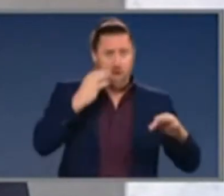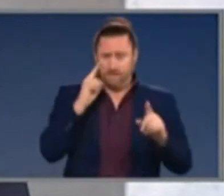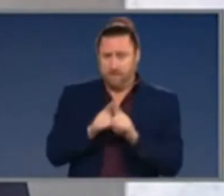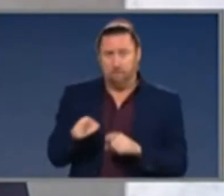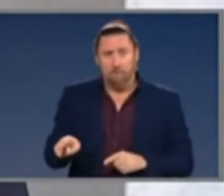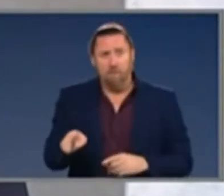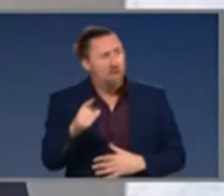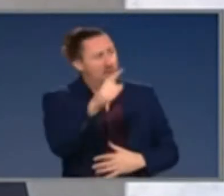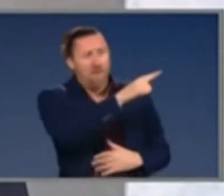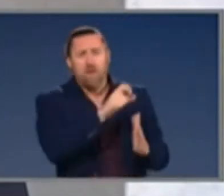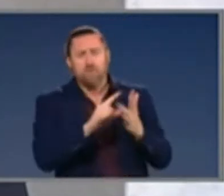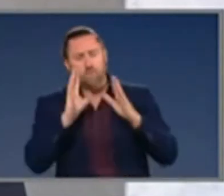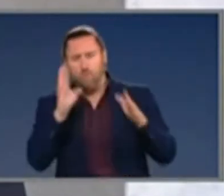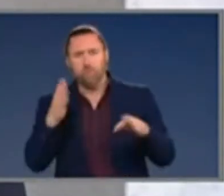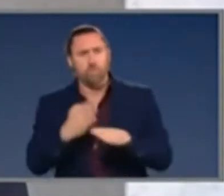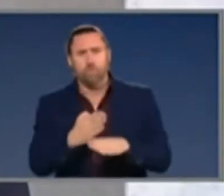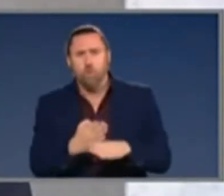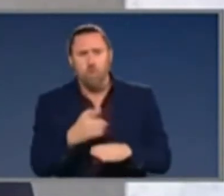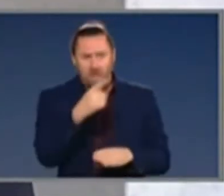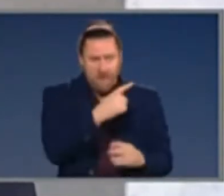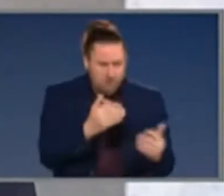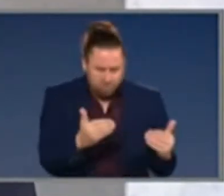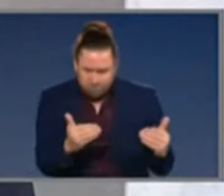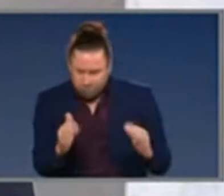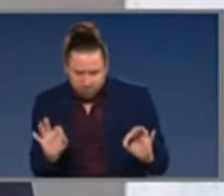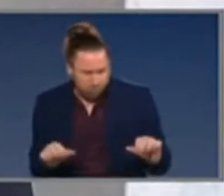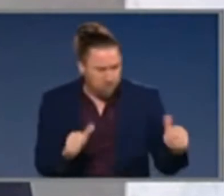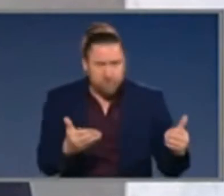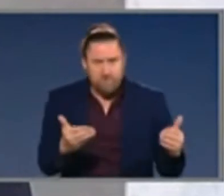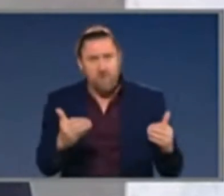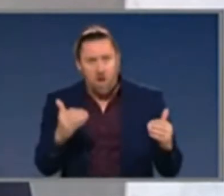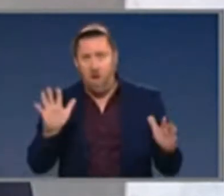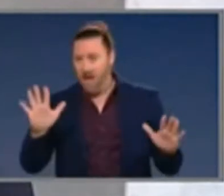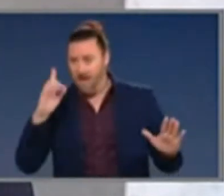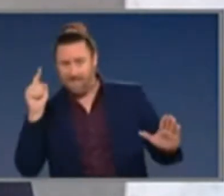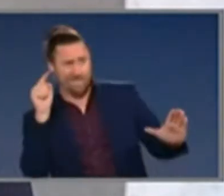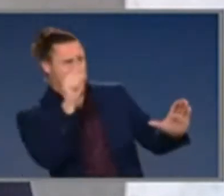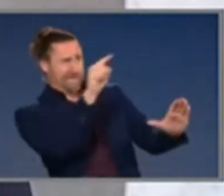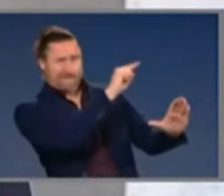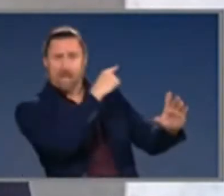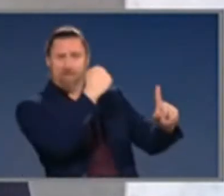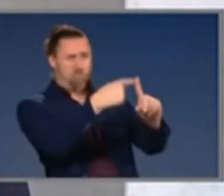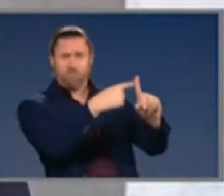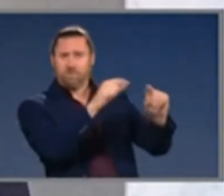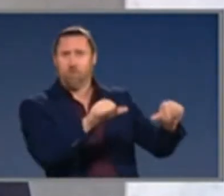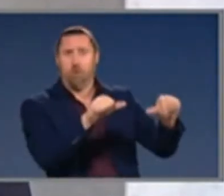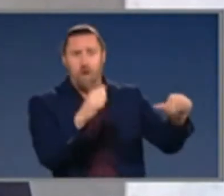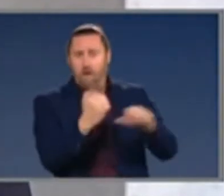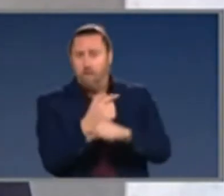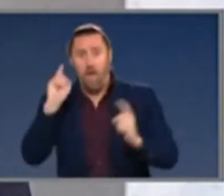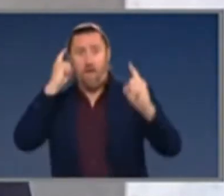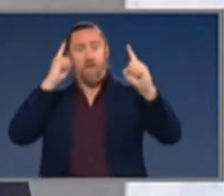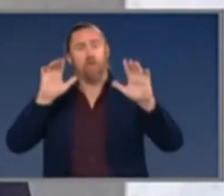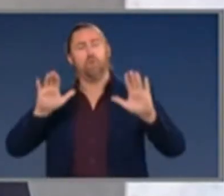well. And so I would point to that experience to calm people's concerns, and certainly